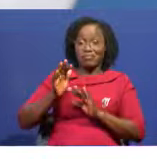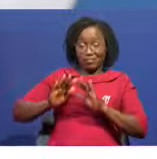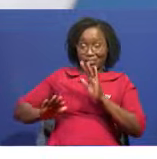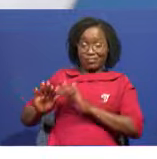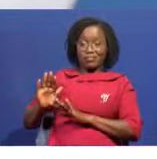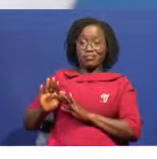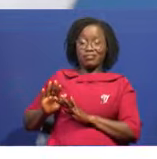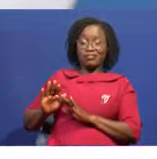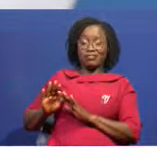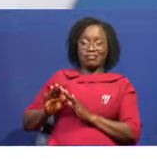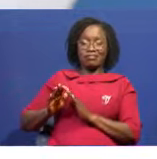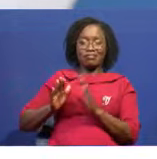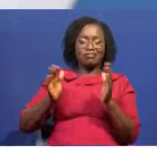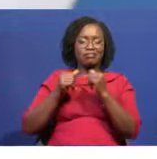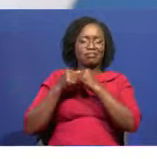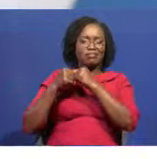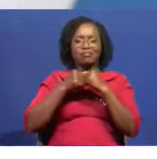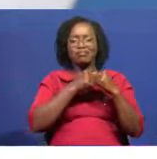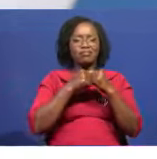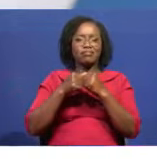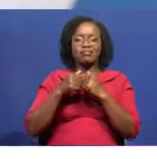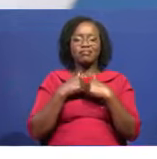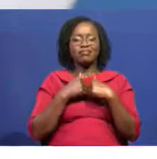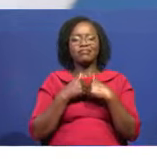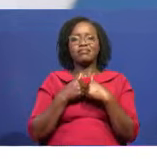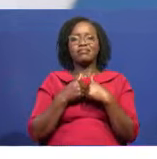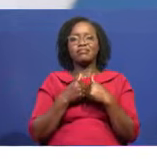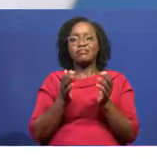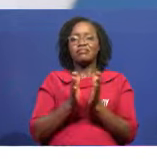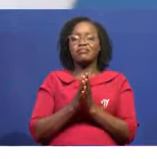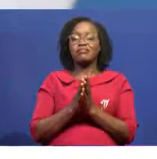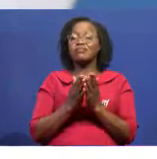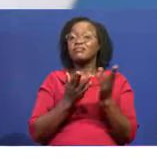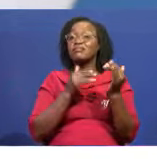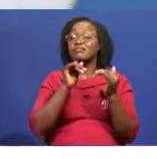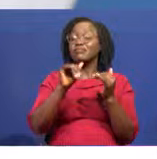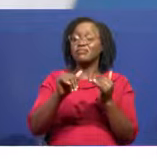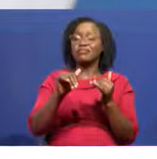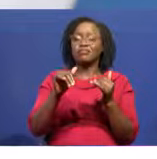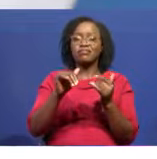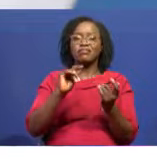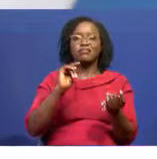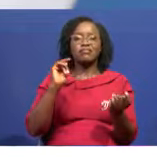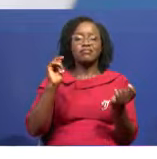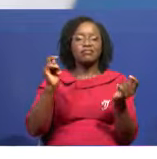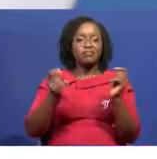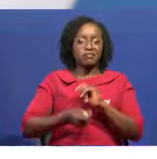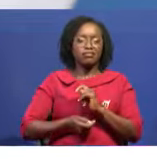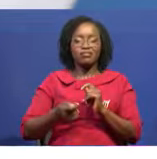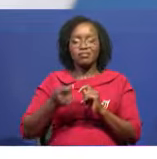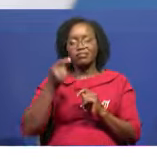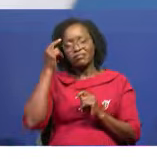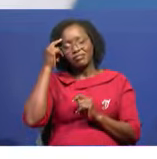having big challenges with them. But hopefully the tide will change, and the thinking